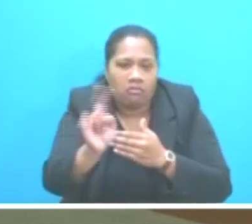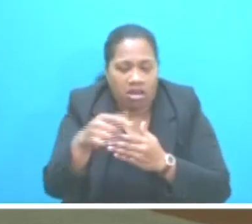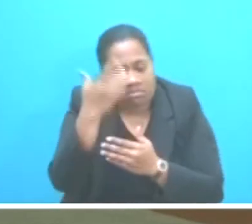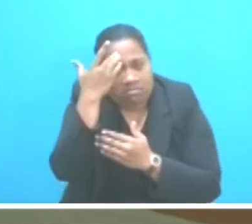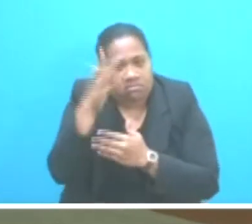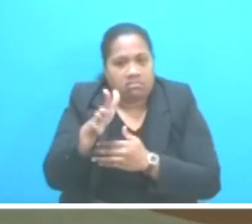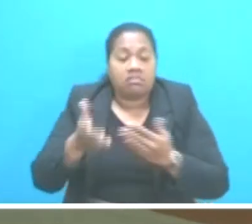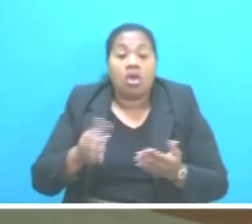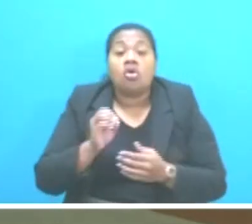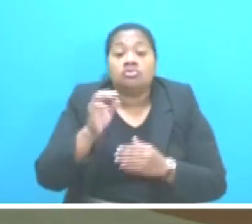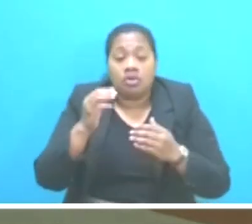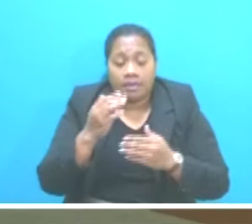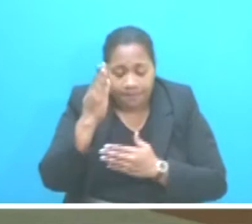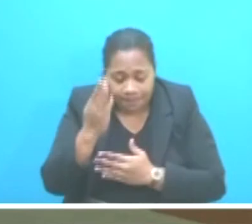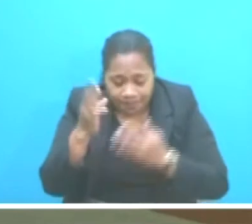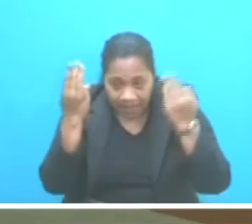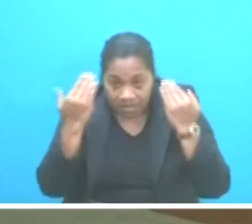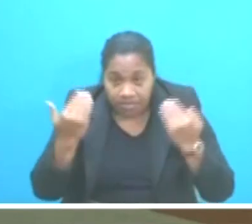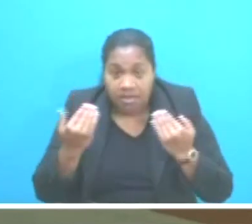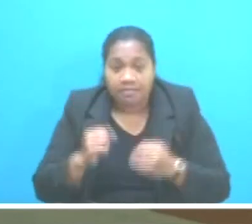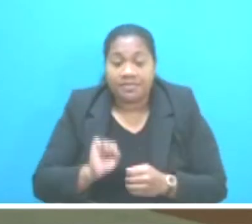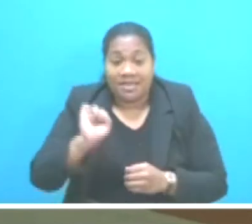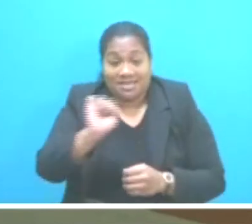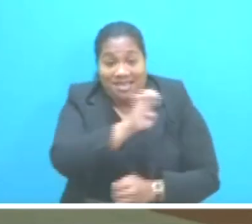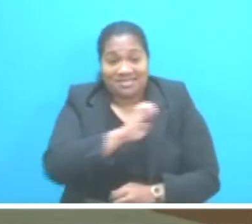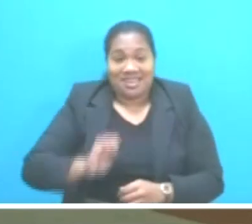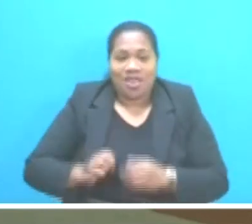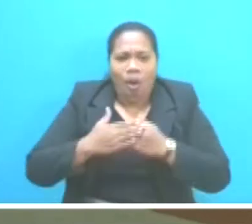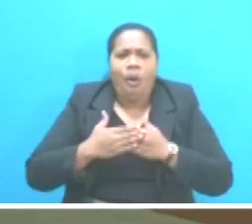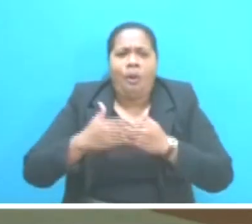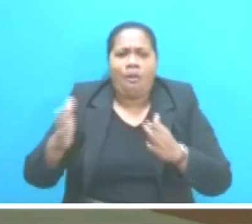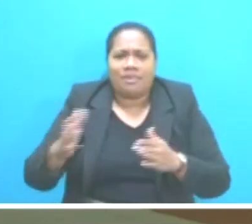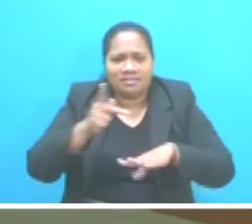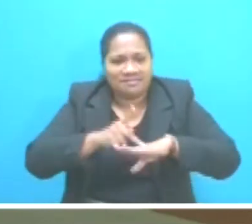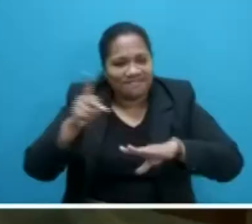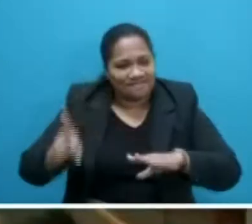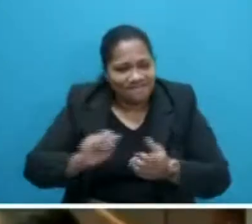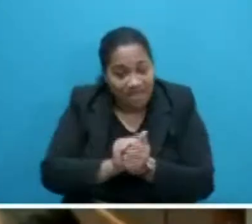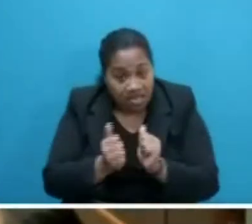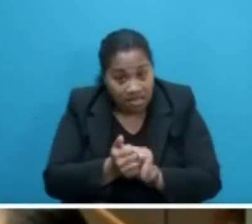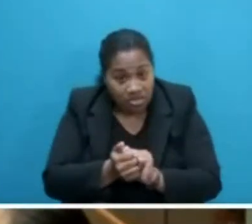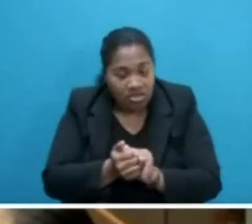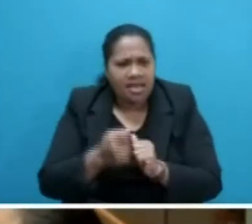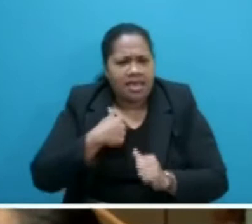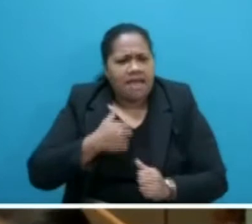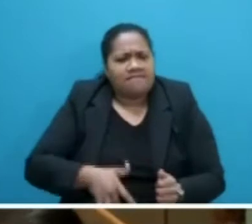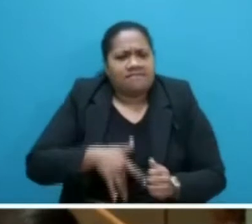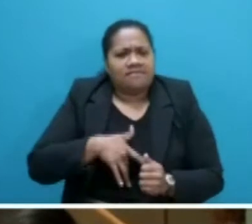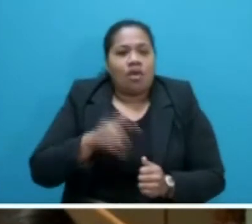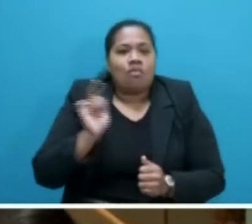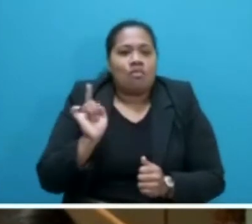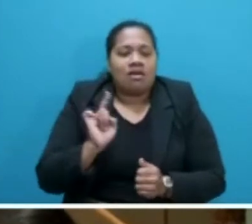Mr. Speaker, in the week since His Excellency opened this parliamentary session, the pride I felt hearing